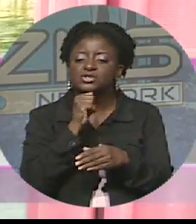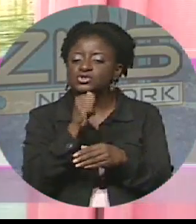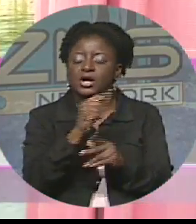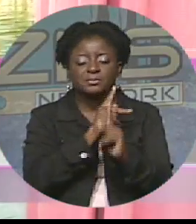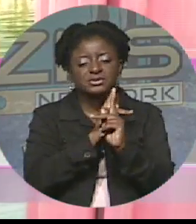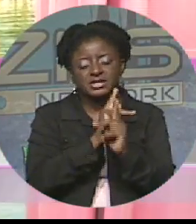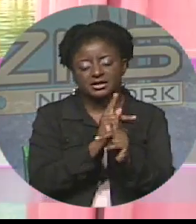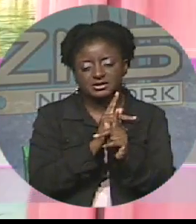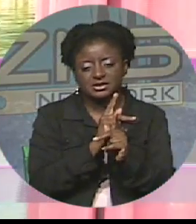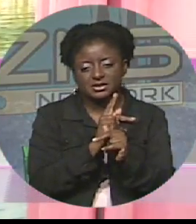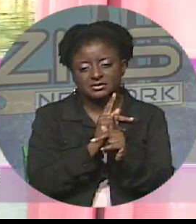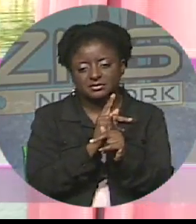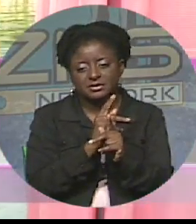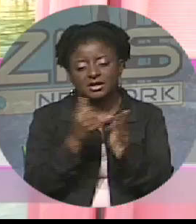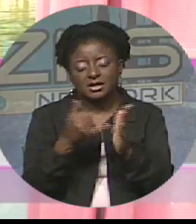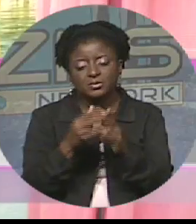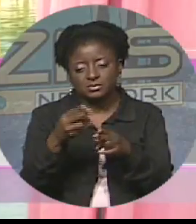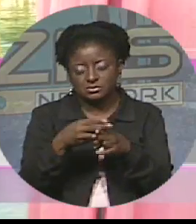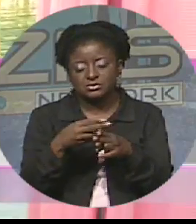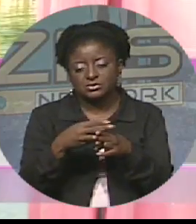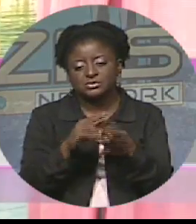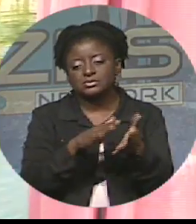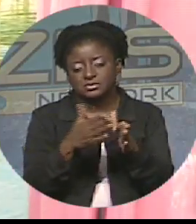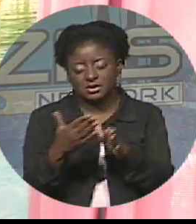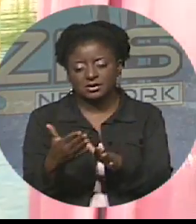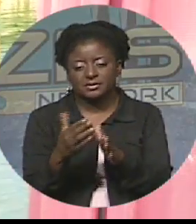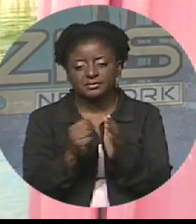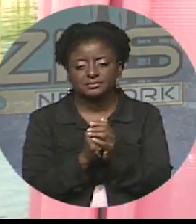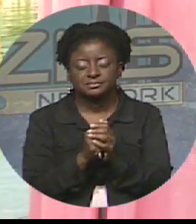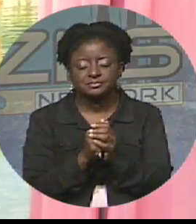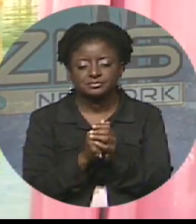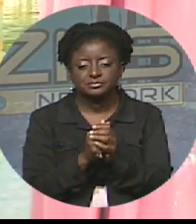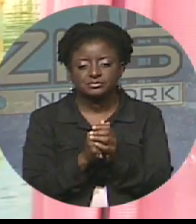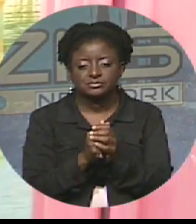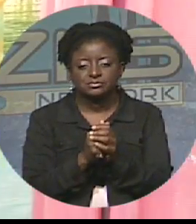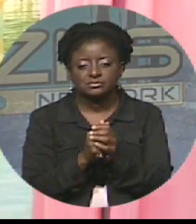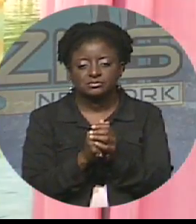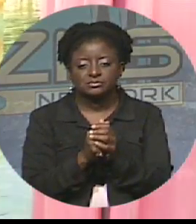only be a matter of time before it dies. Jimenita Swain, ZNS Network News.